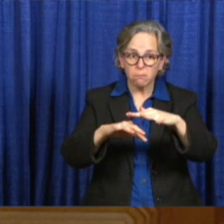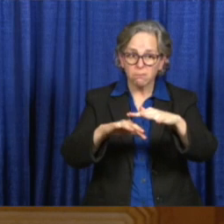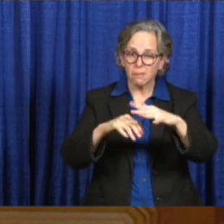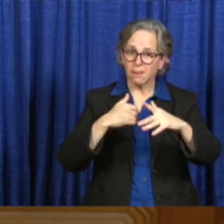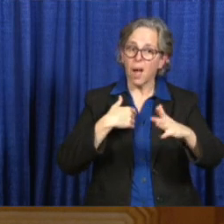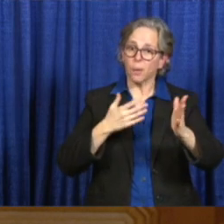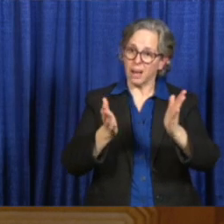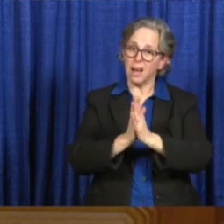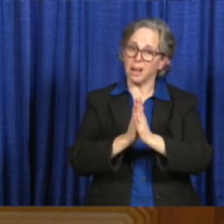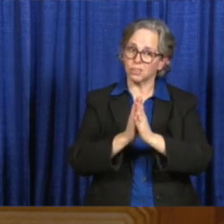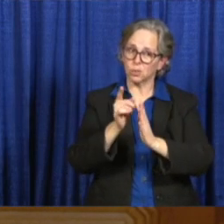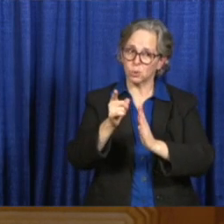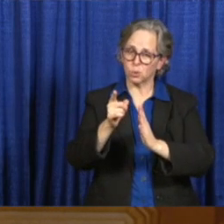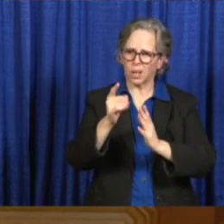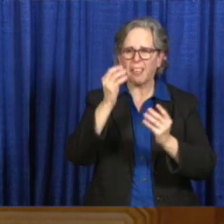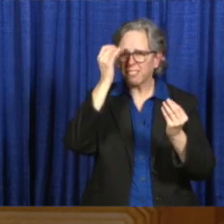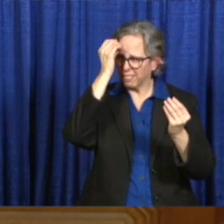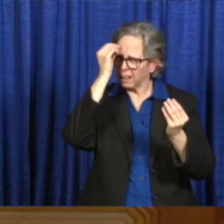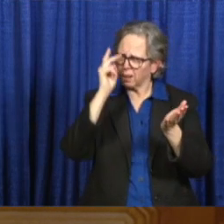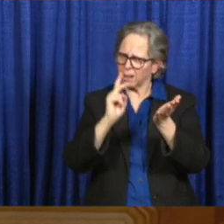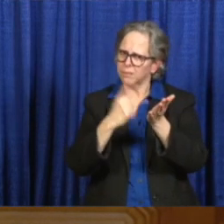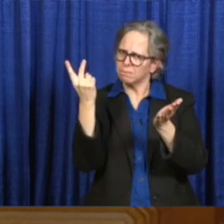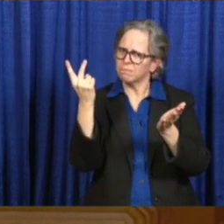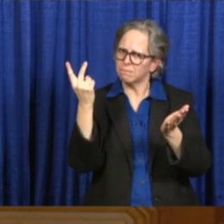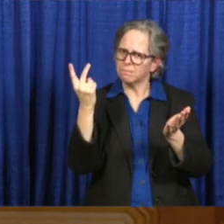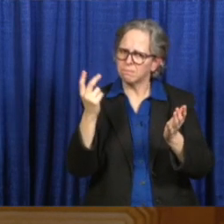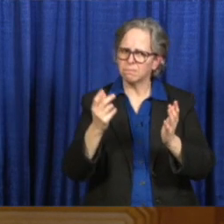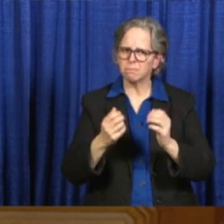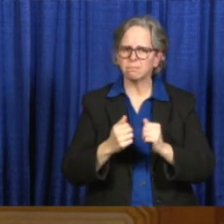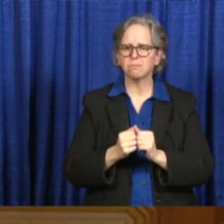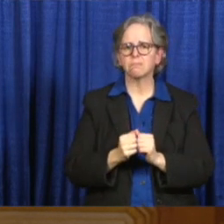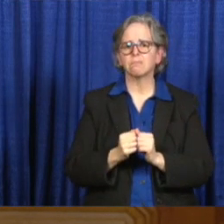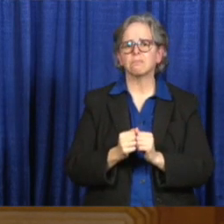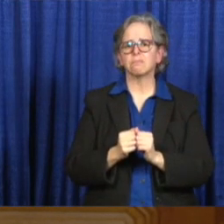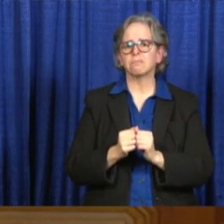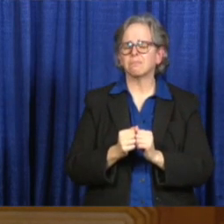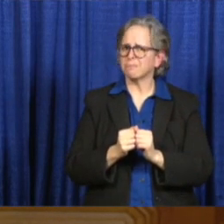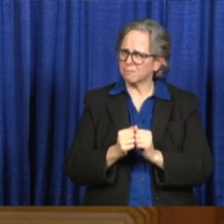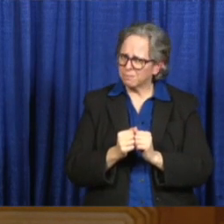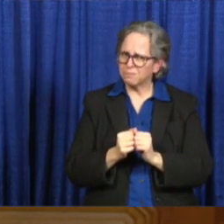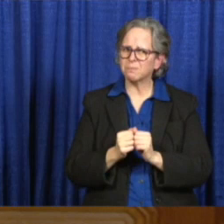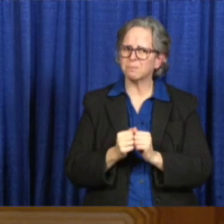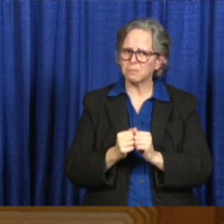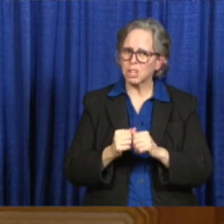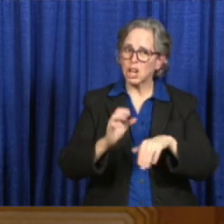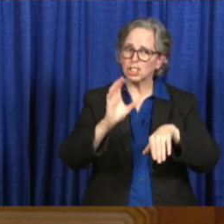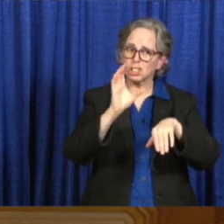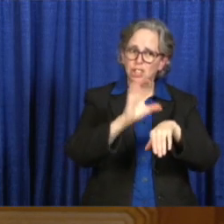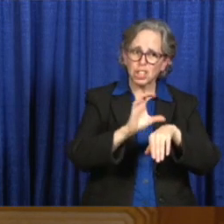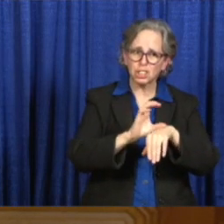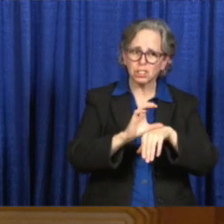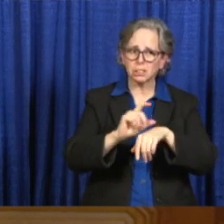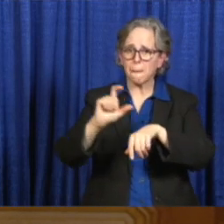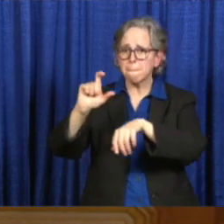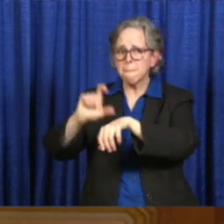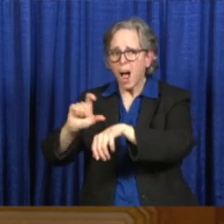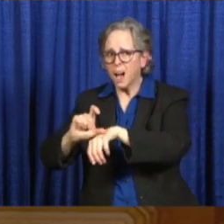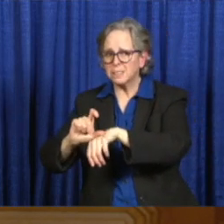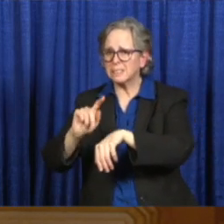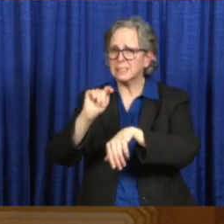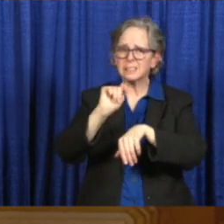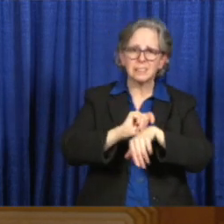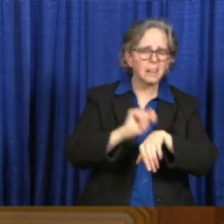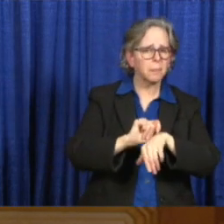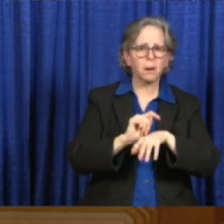to think about that. Our churches, our mosques, our synagogues, however people